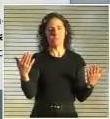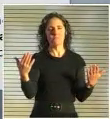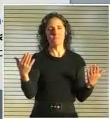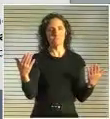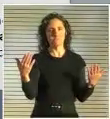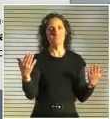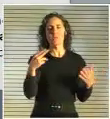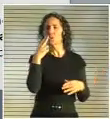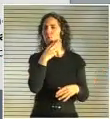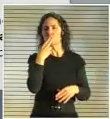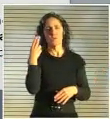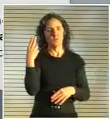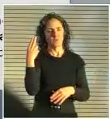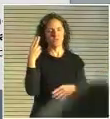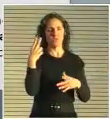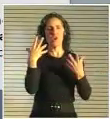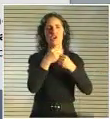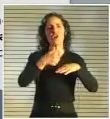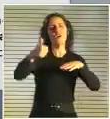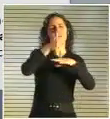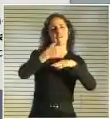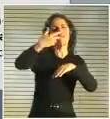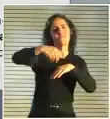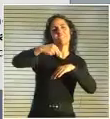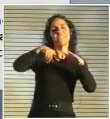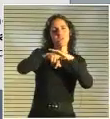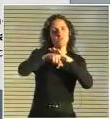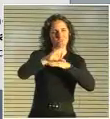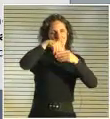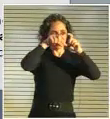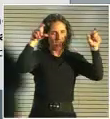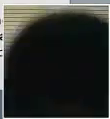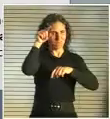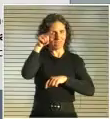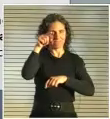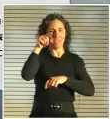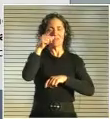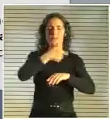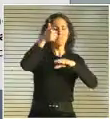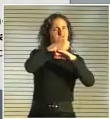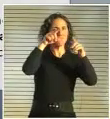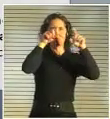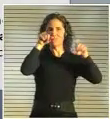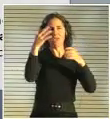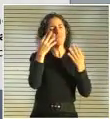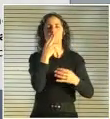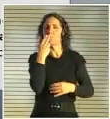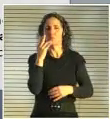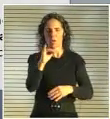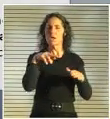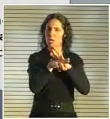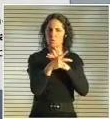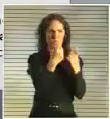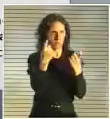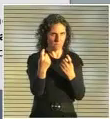commitment. It's so important. You have to have that commitment from the top to have the resources you need and the eyes on the ball,